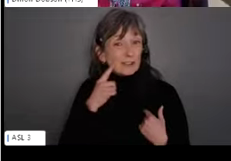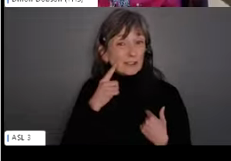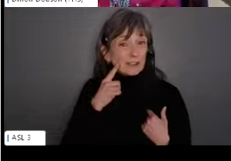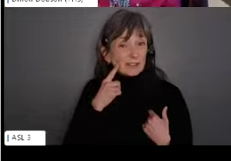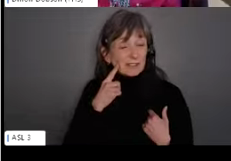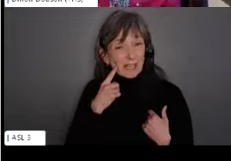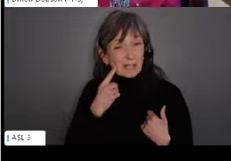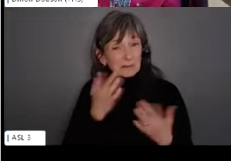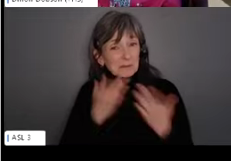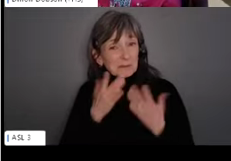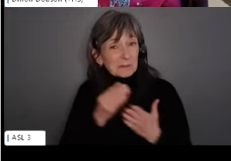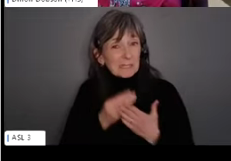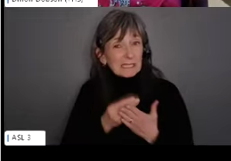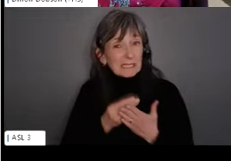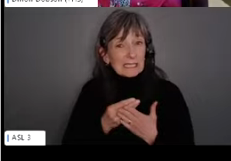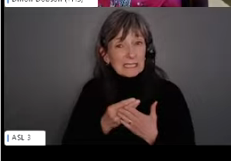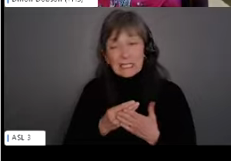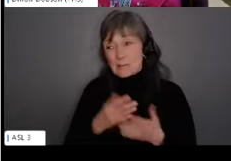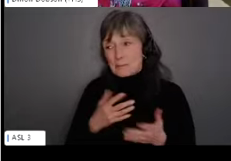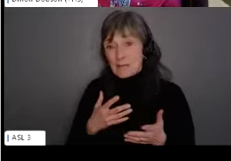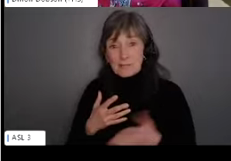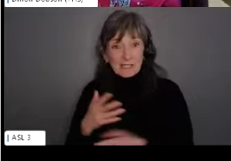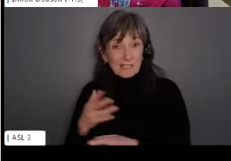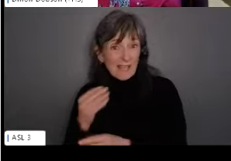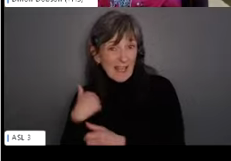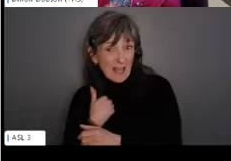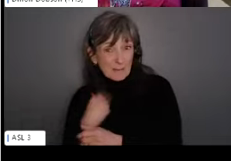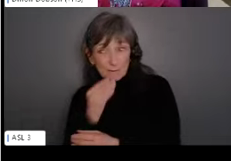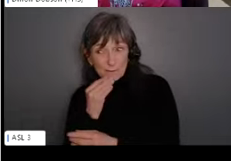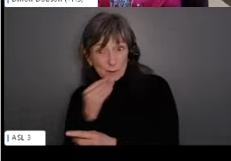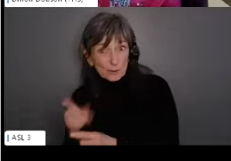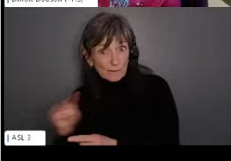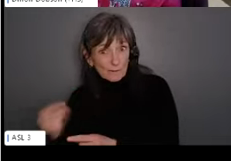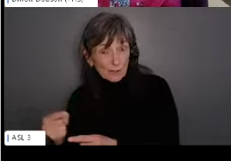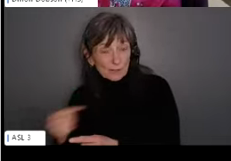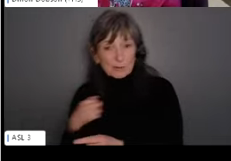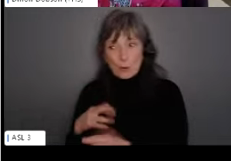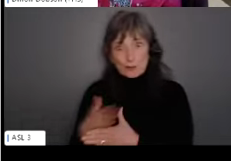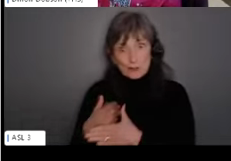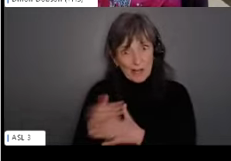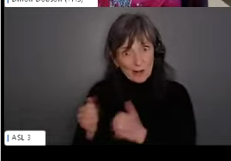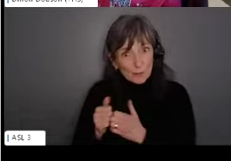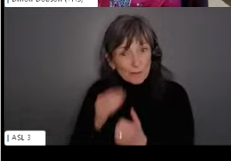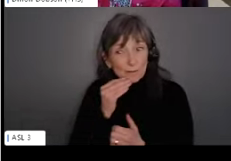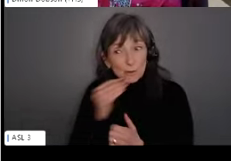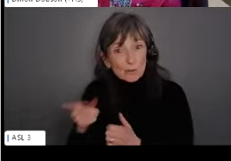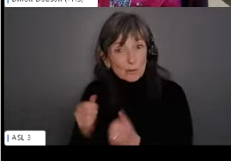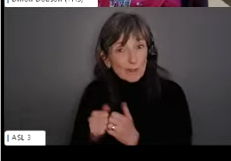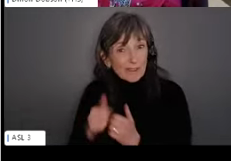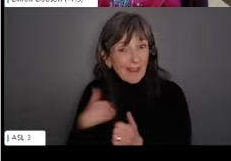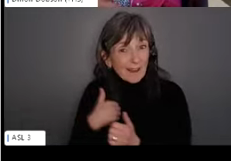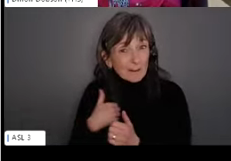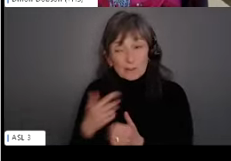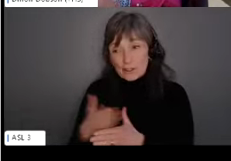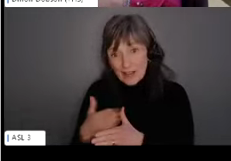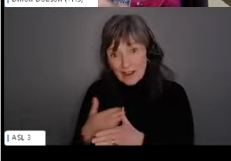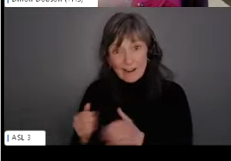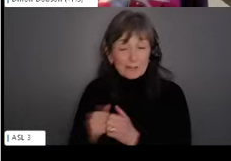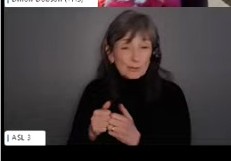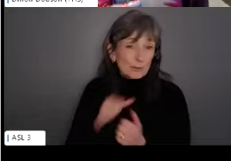right? Or they might prioritize that animal over their own needs. And of course, this can create malnutrition or food insecurity issues for the